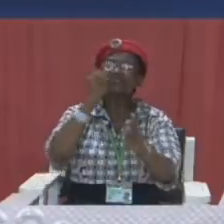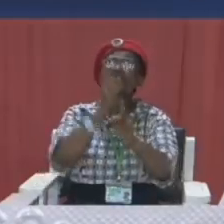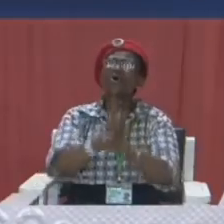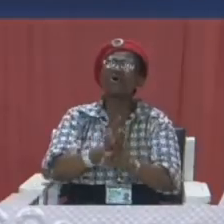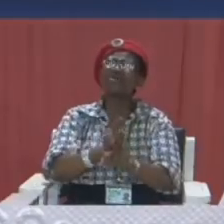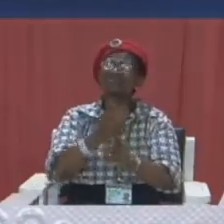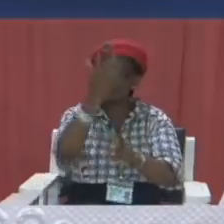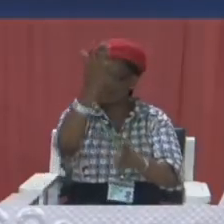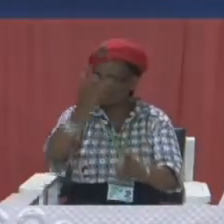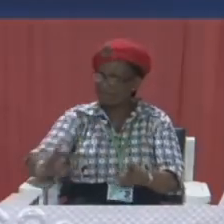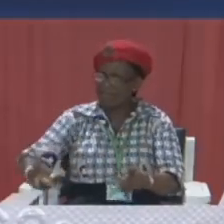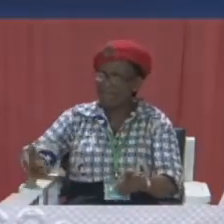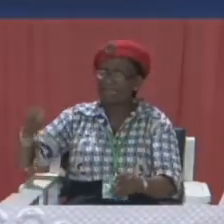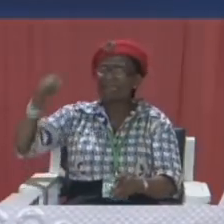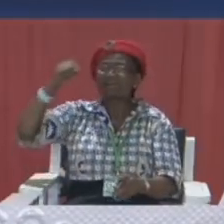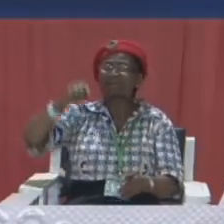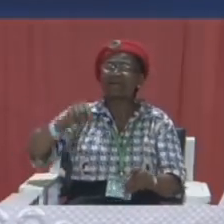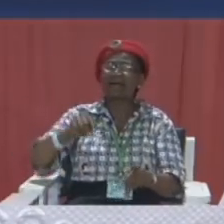soko ni.